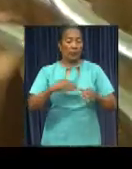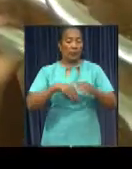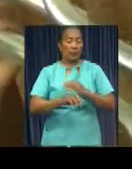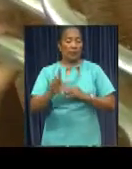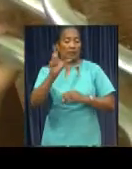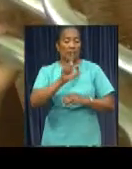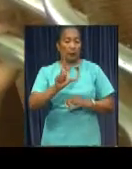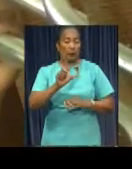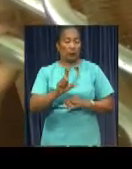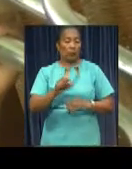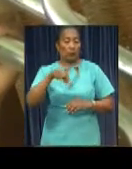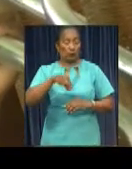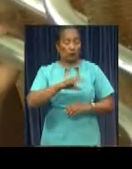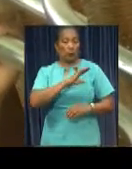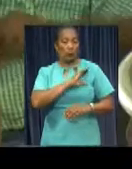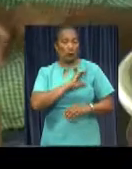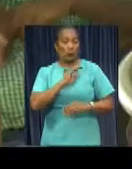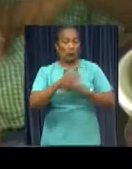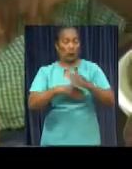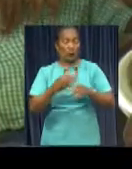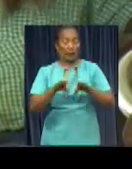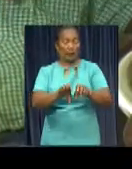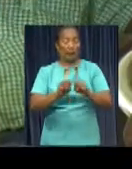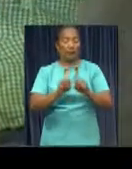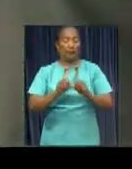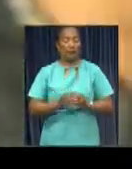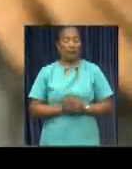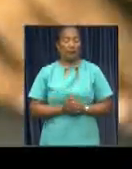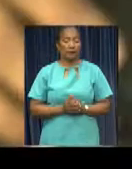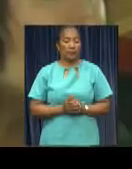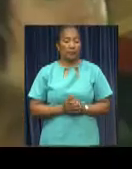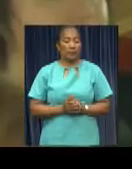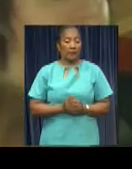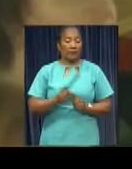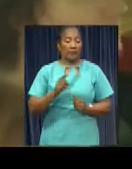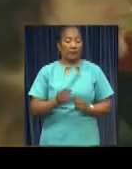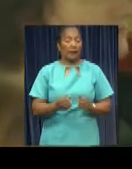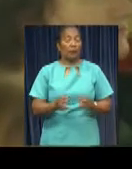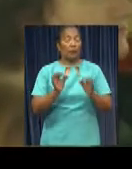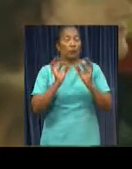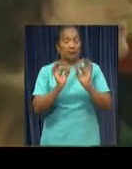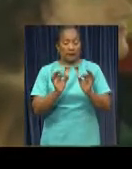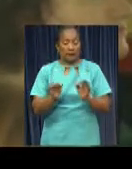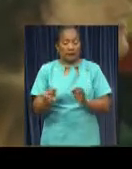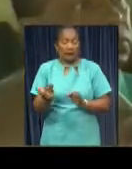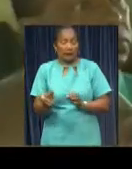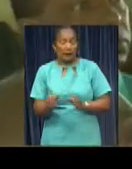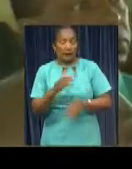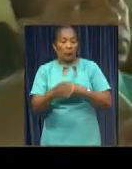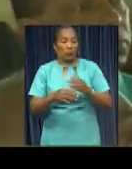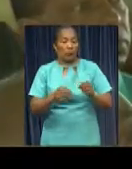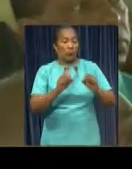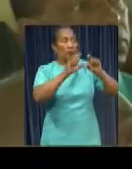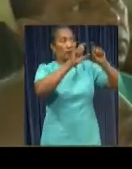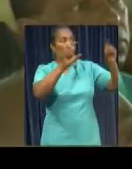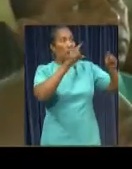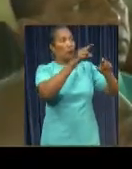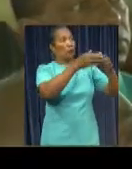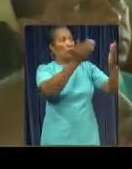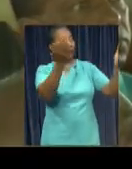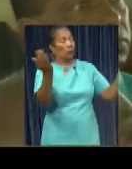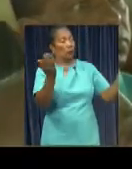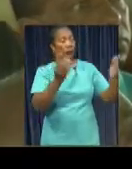The clinic in Lelydorp is next to be tackled. After the official part, the nameplate was